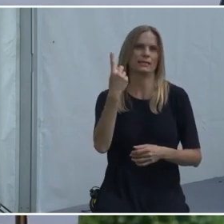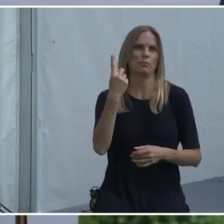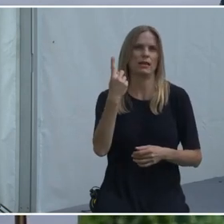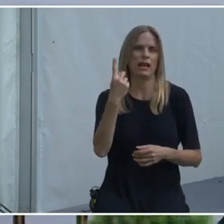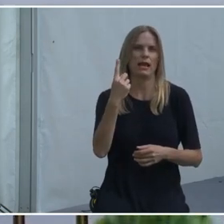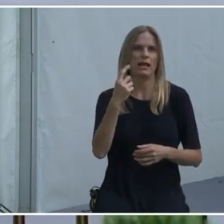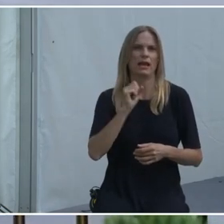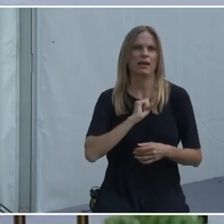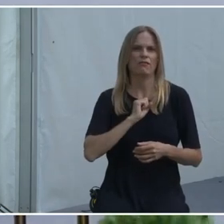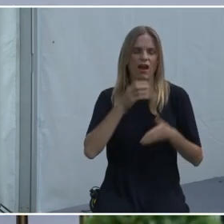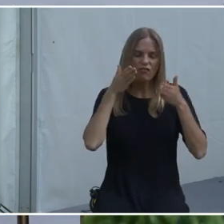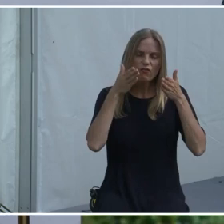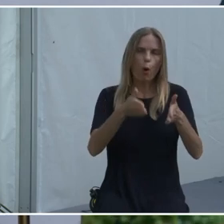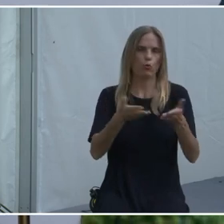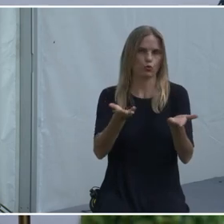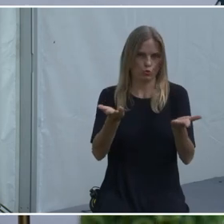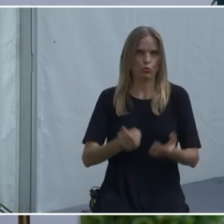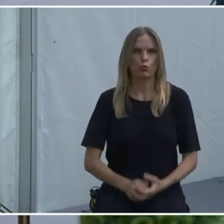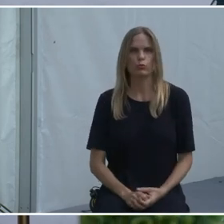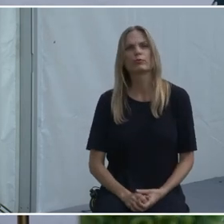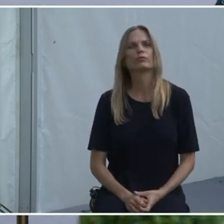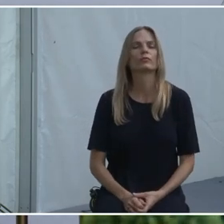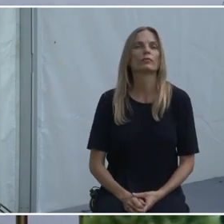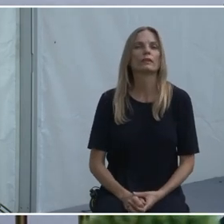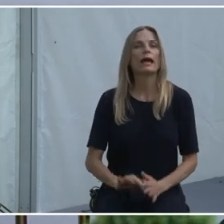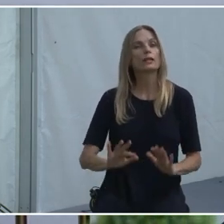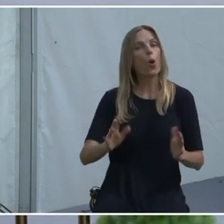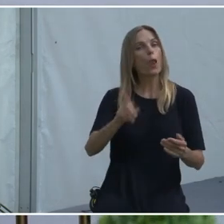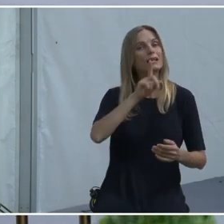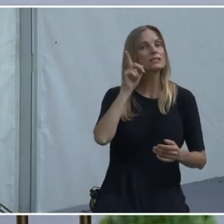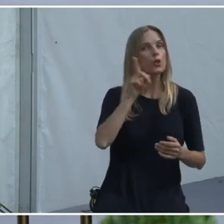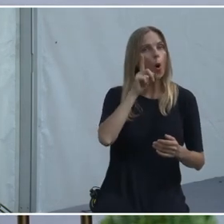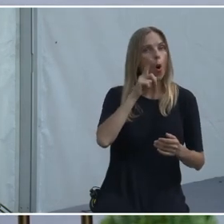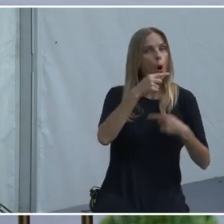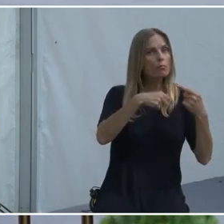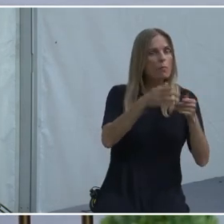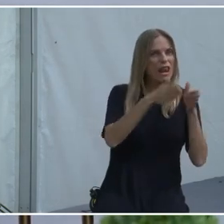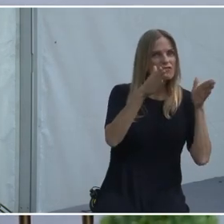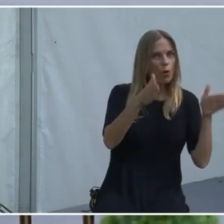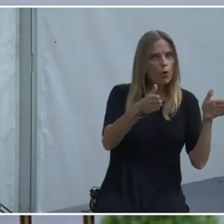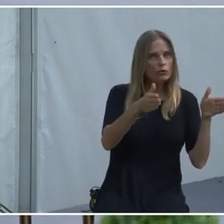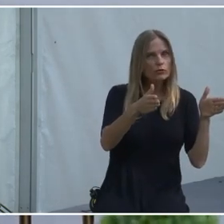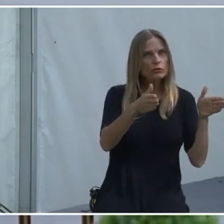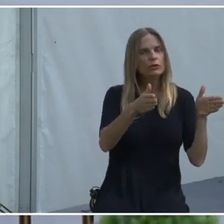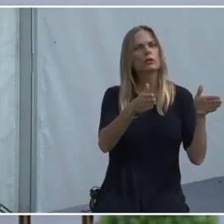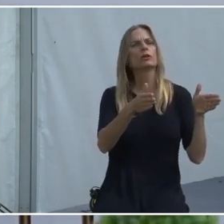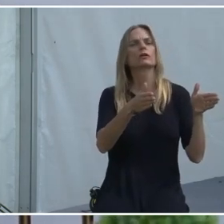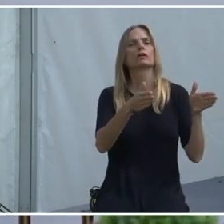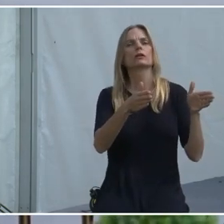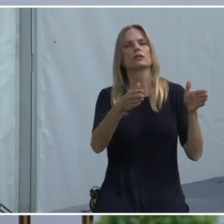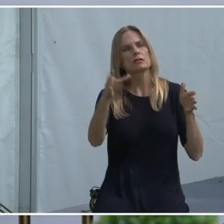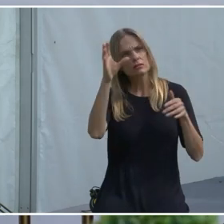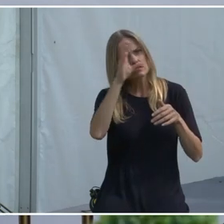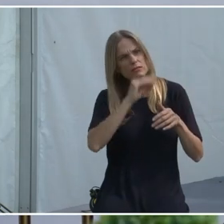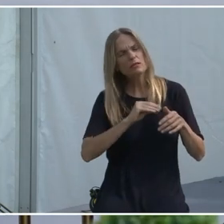to put focus on, that the young generation are speaking about vulnerability on another way in the